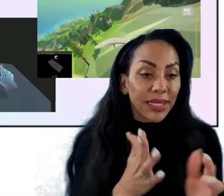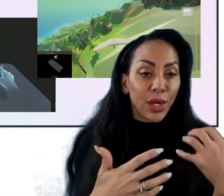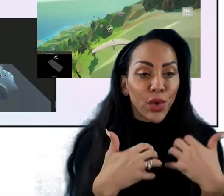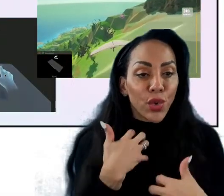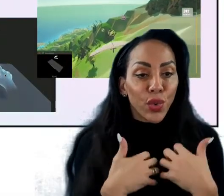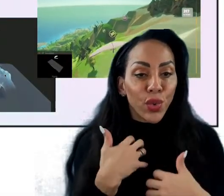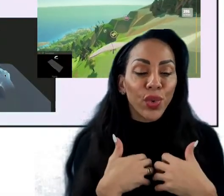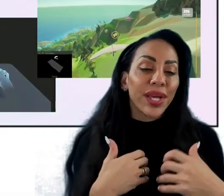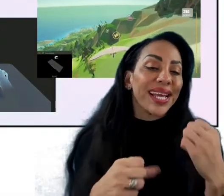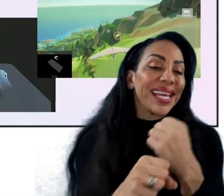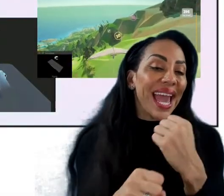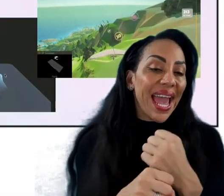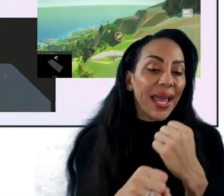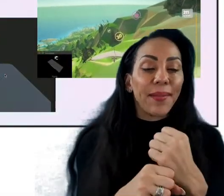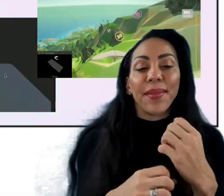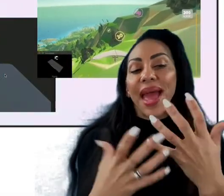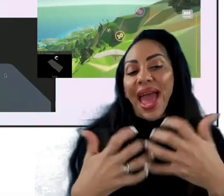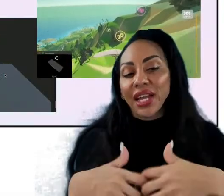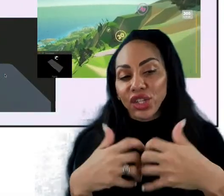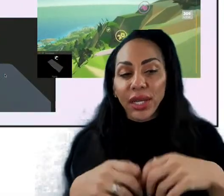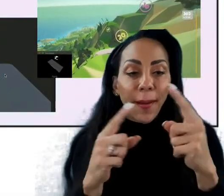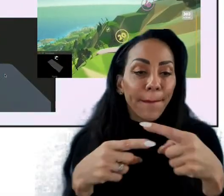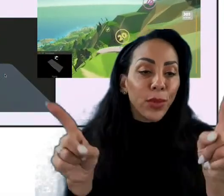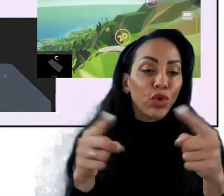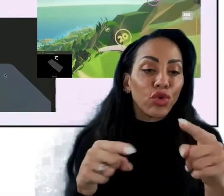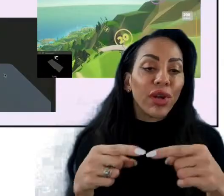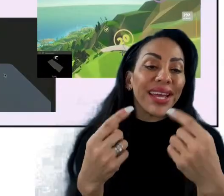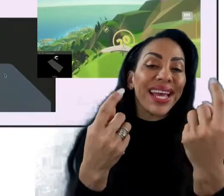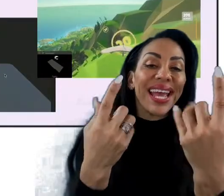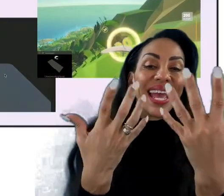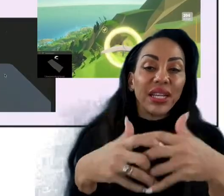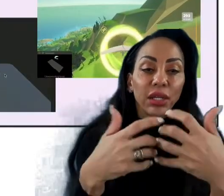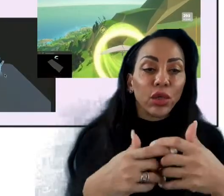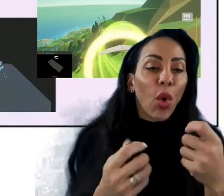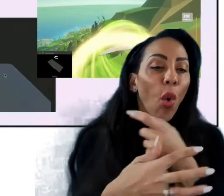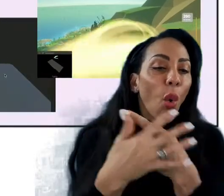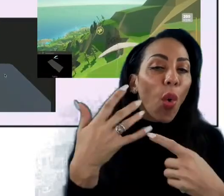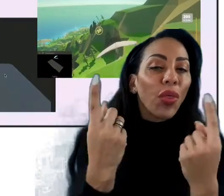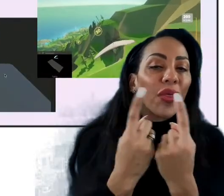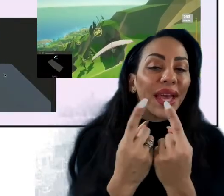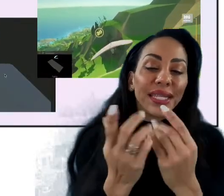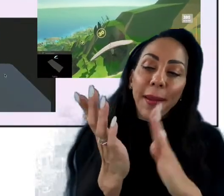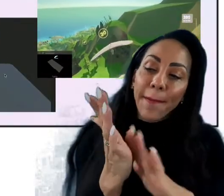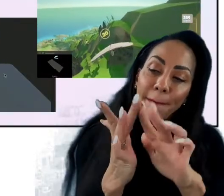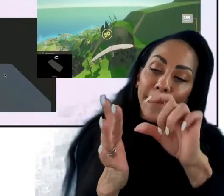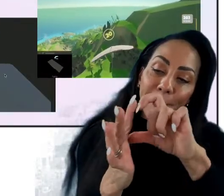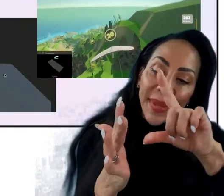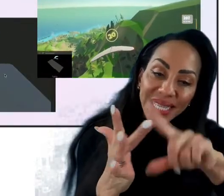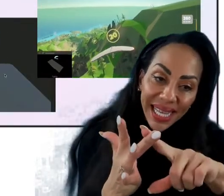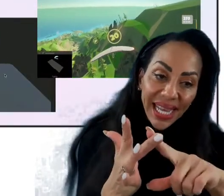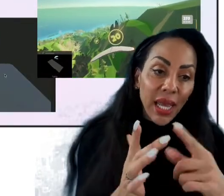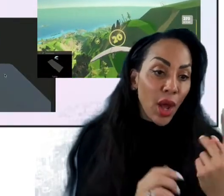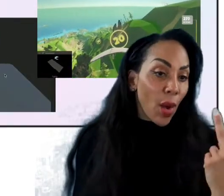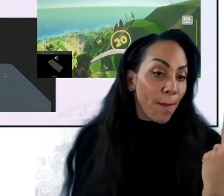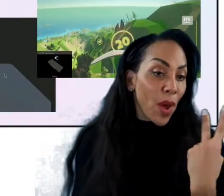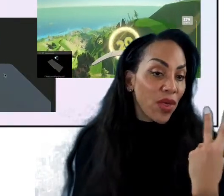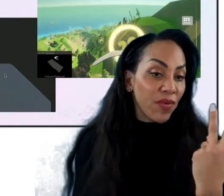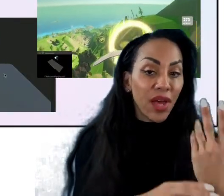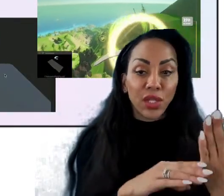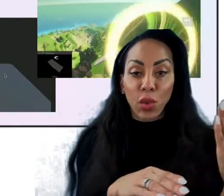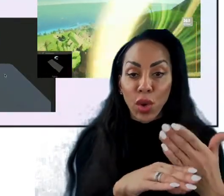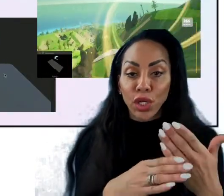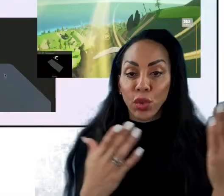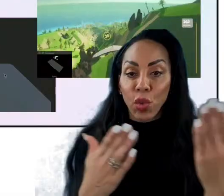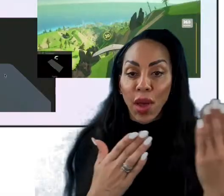like game engines, musical instruments, and all things MIDI. We previously worked together at Ultraleap, where we